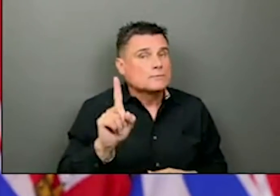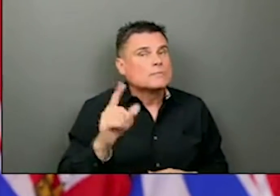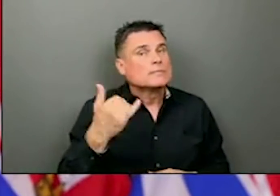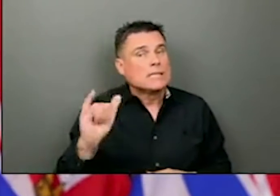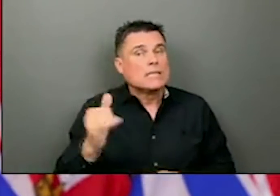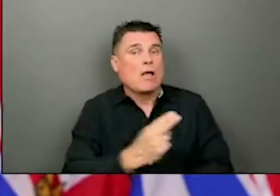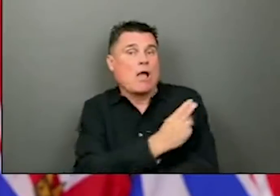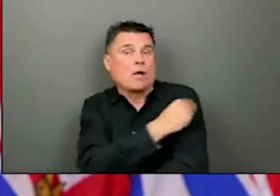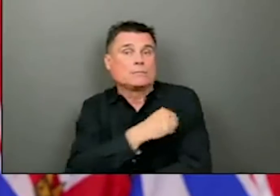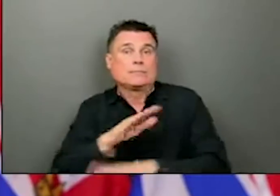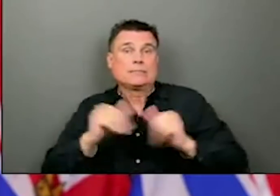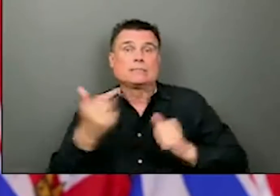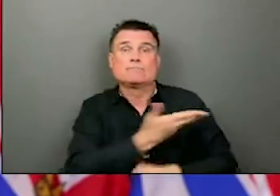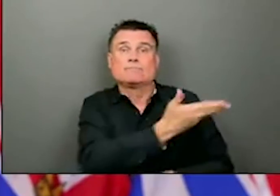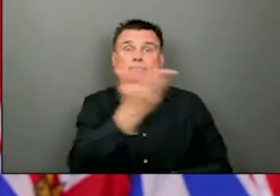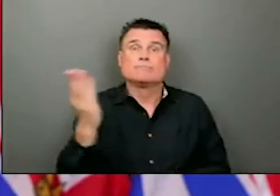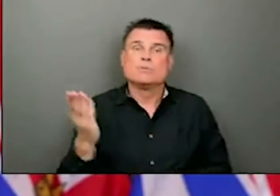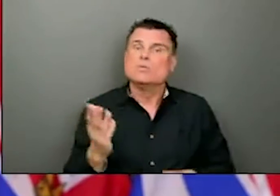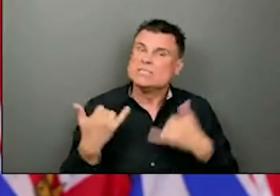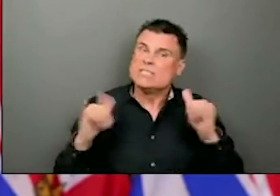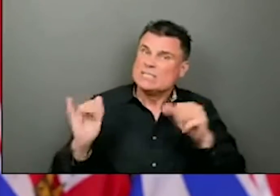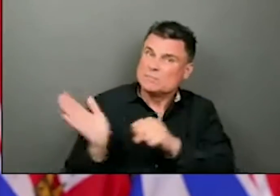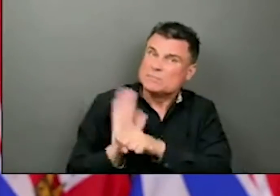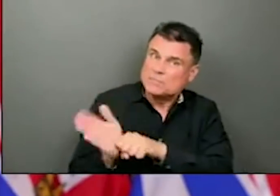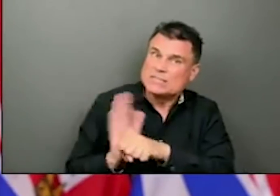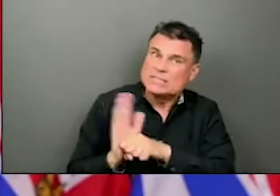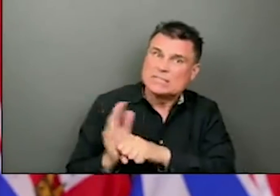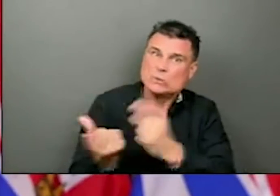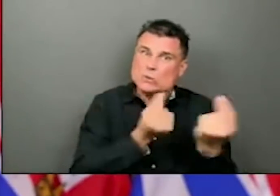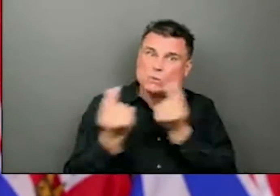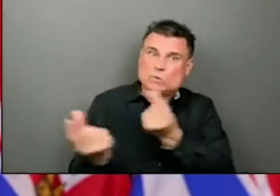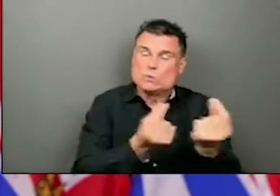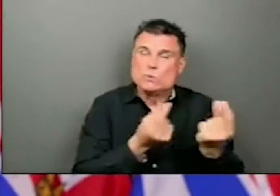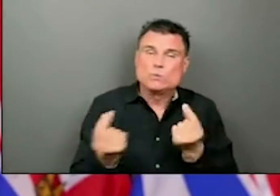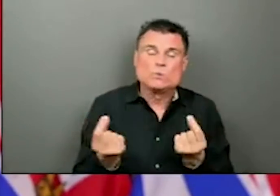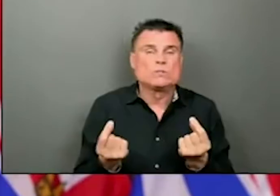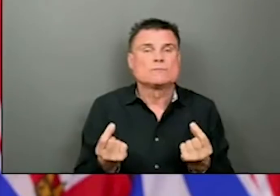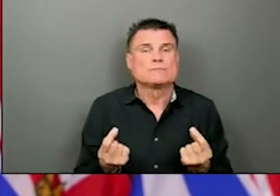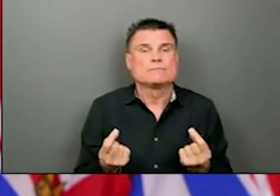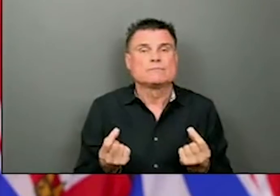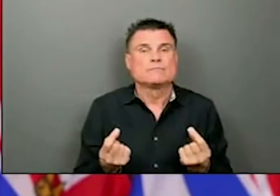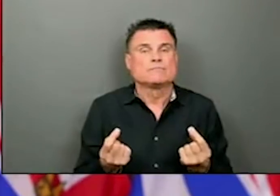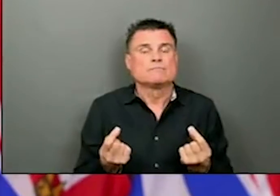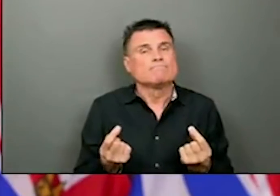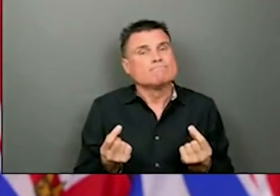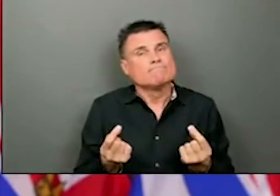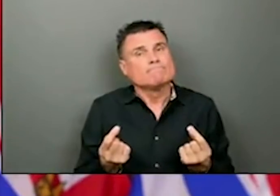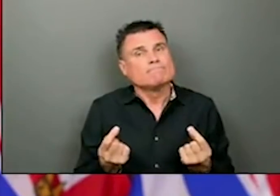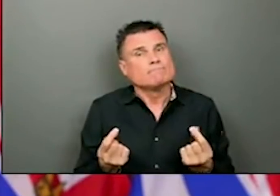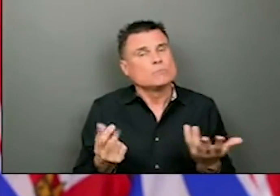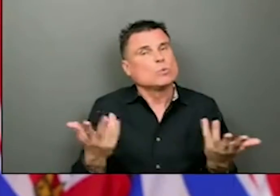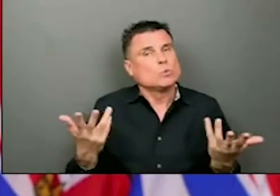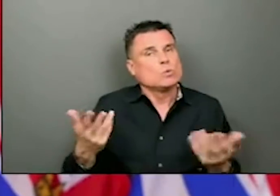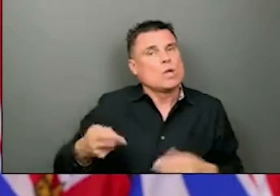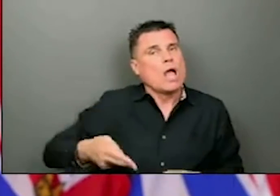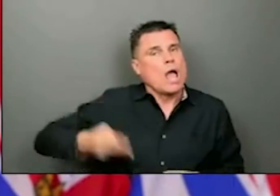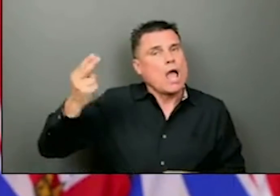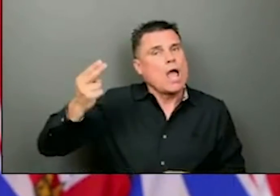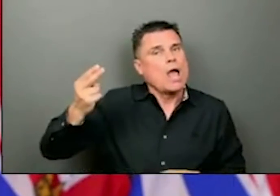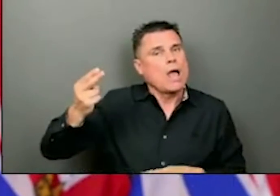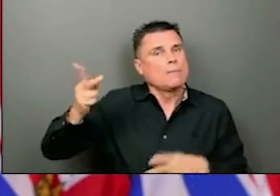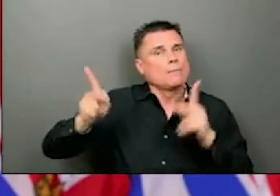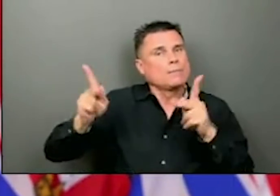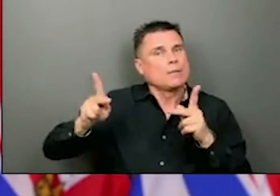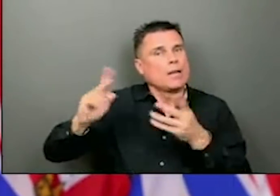in fact, more people in hospital with other conditions today than there was a few weeks ago.